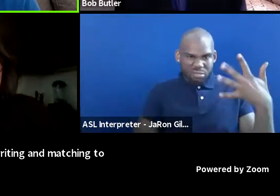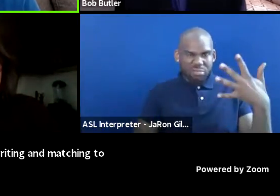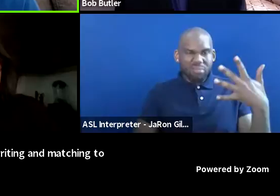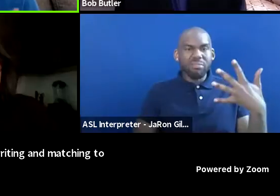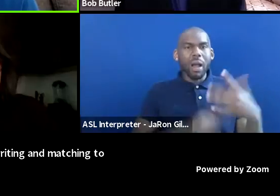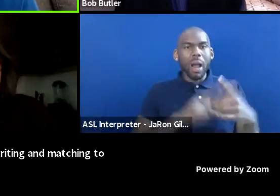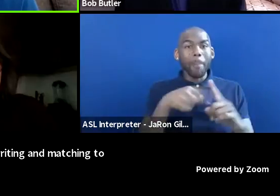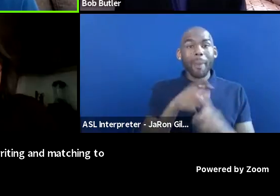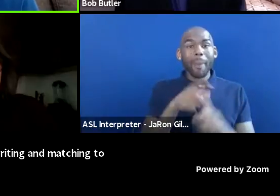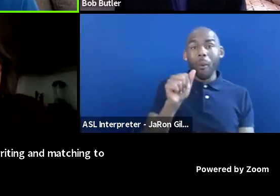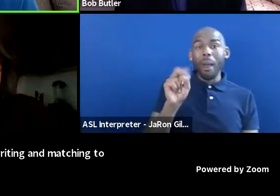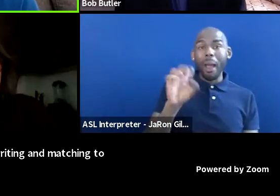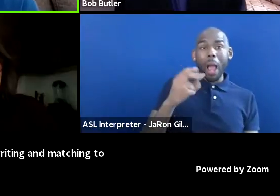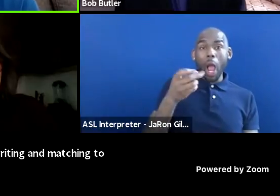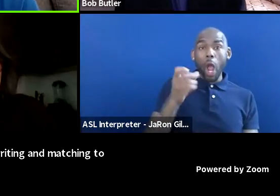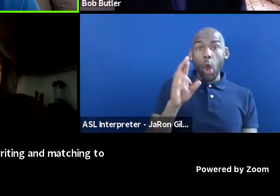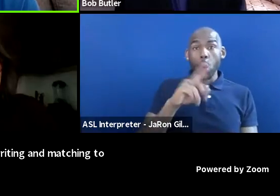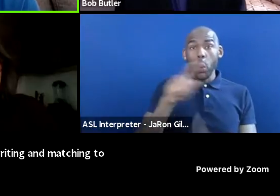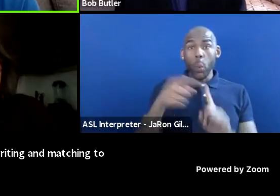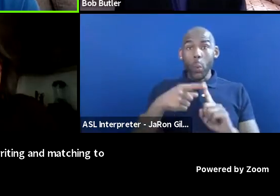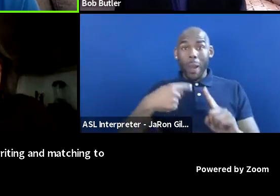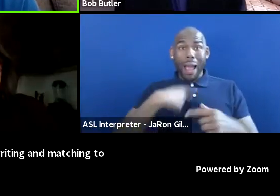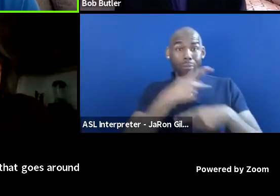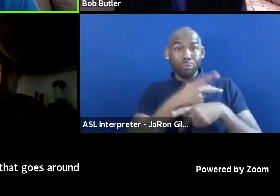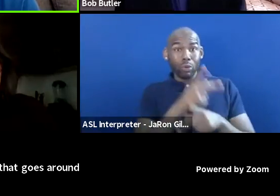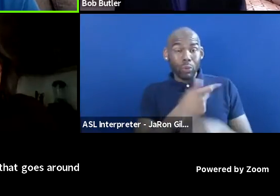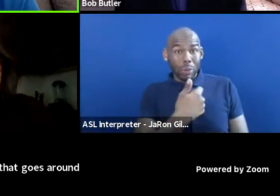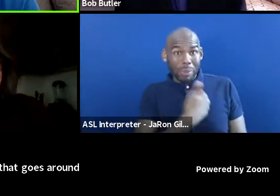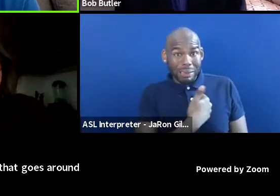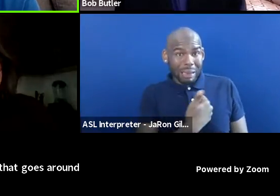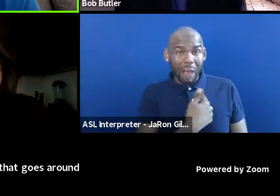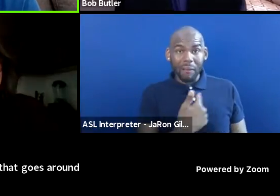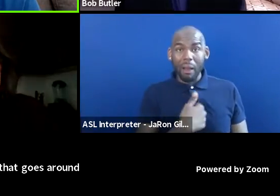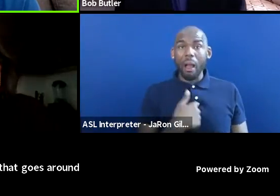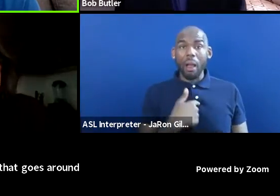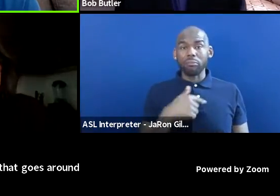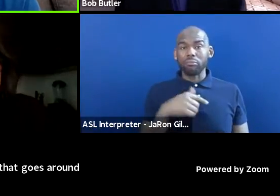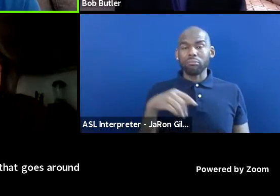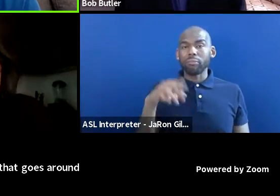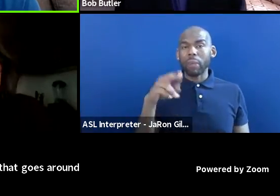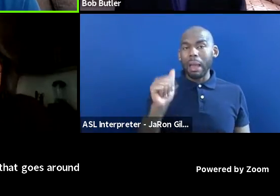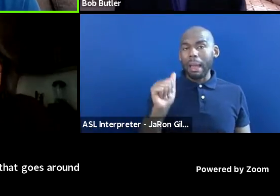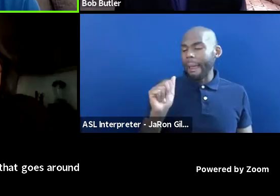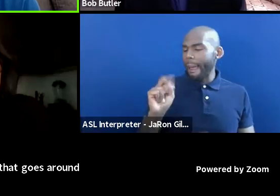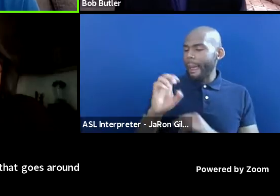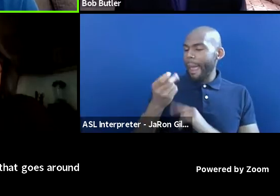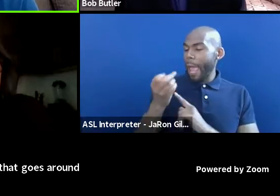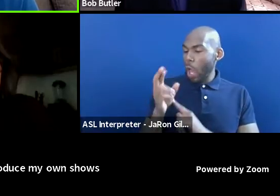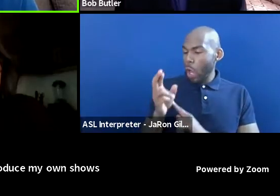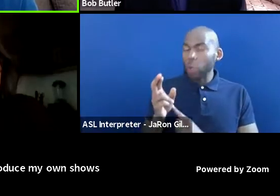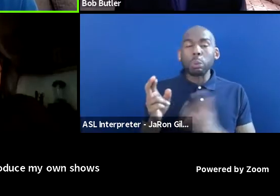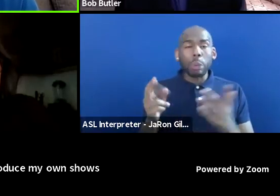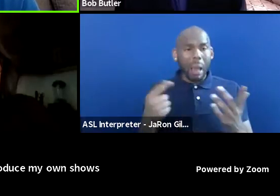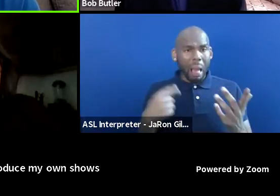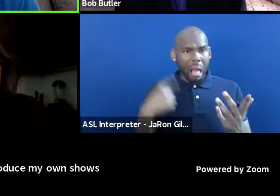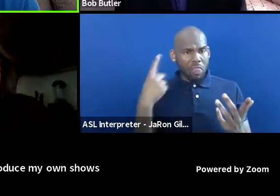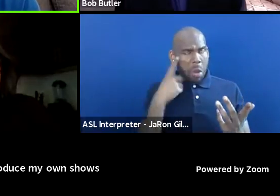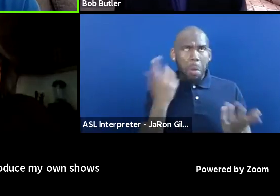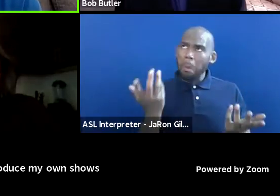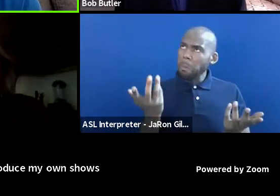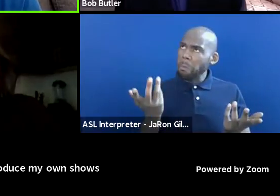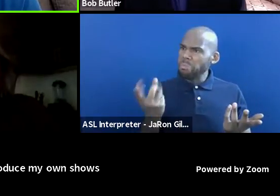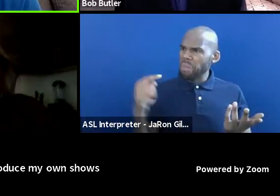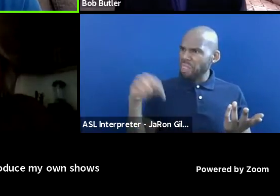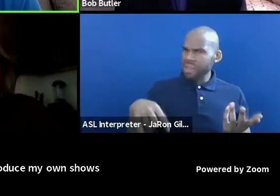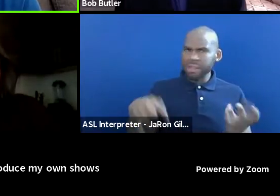I would produce my own shows that I would anchor in Youngstown. I thought this could be an opportunity for me. And so I